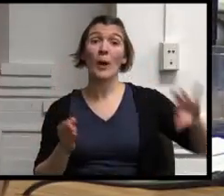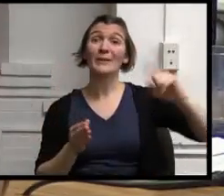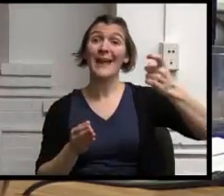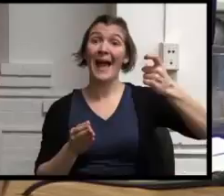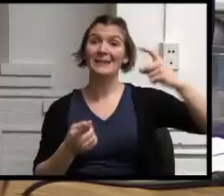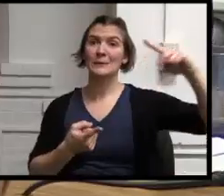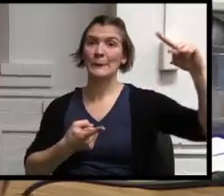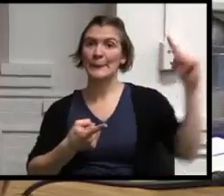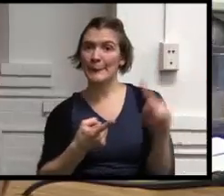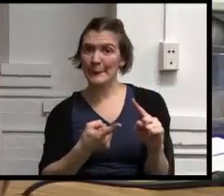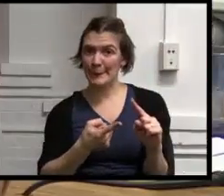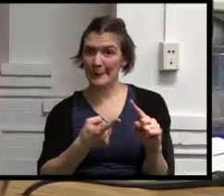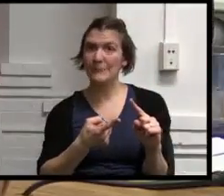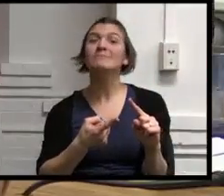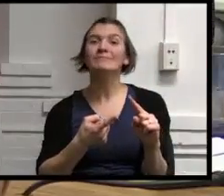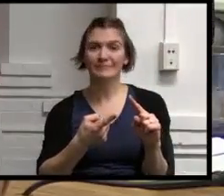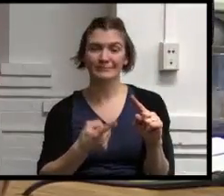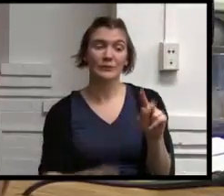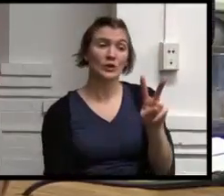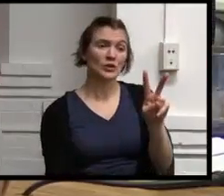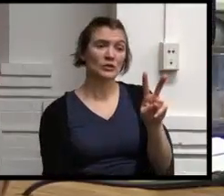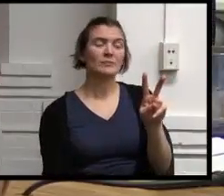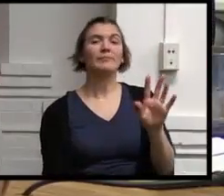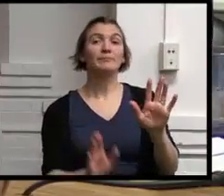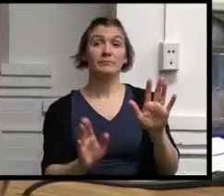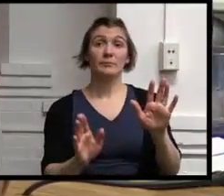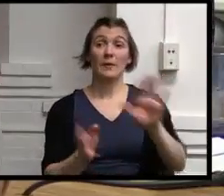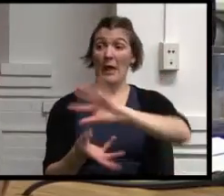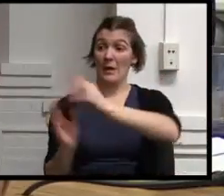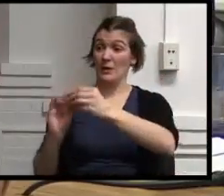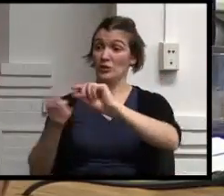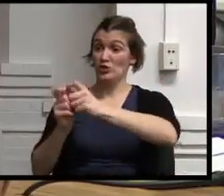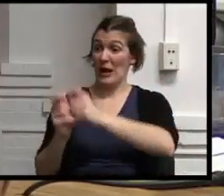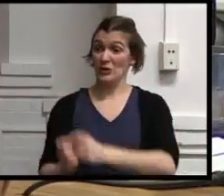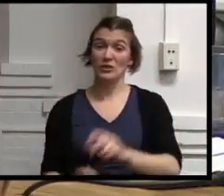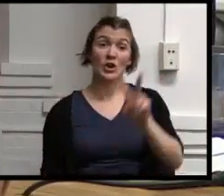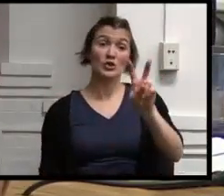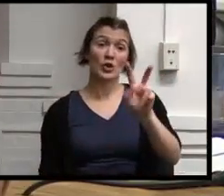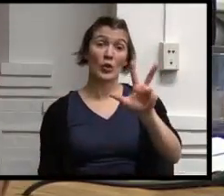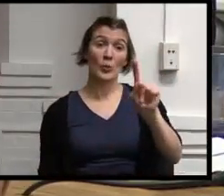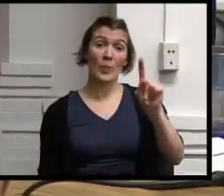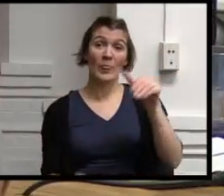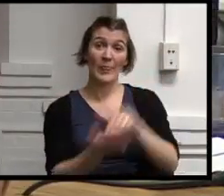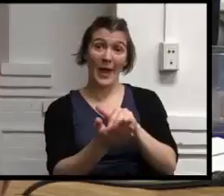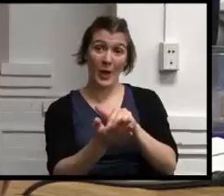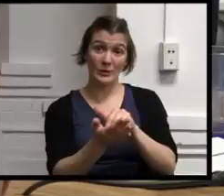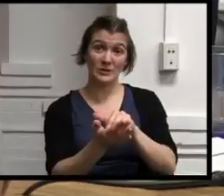that it represents is the changes represent is